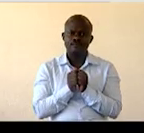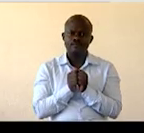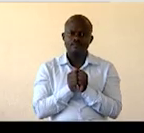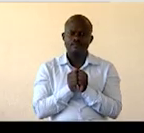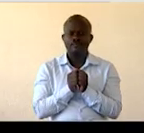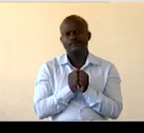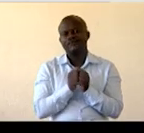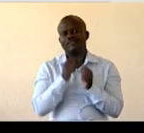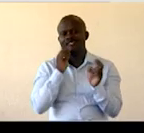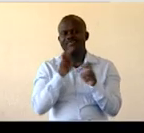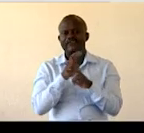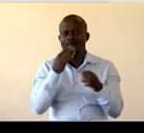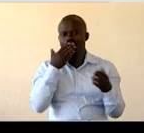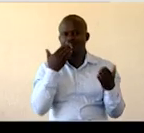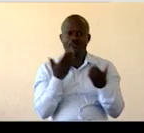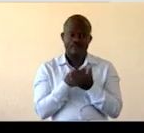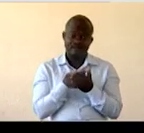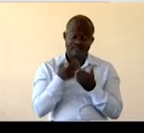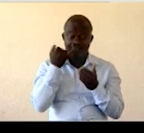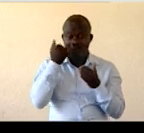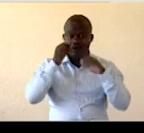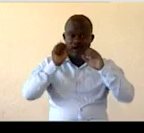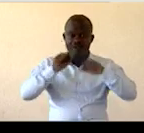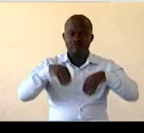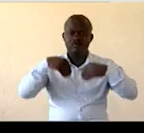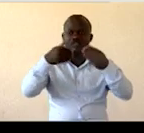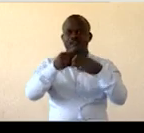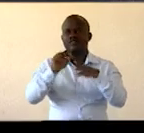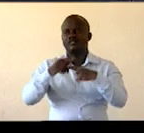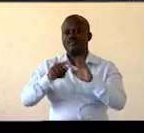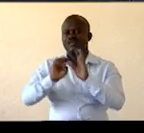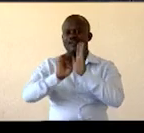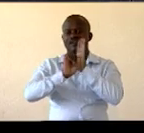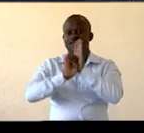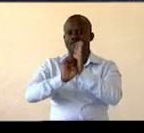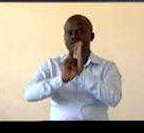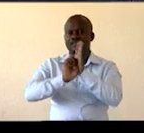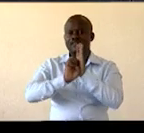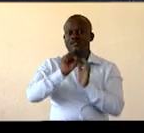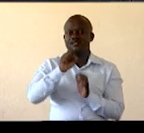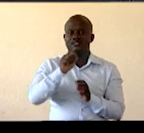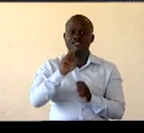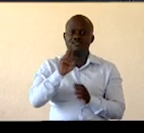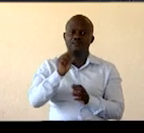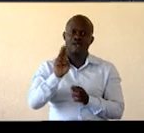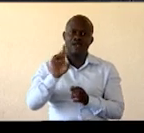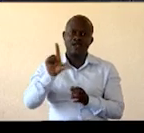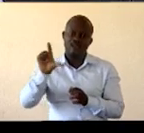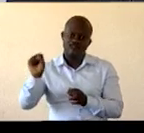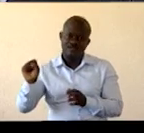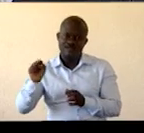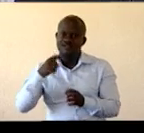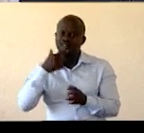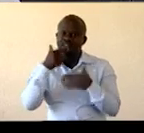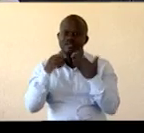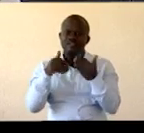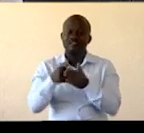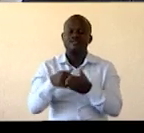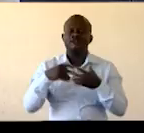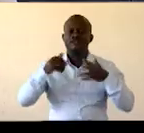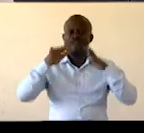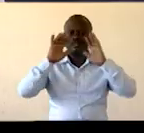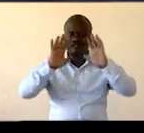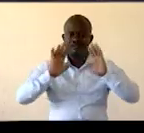That's very good. If you're able to give different examples of stimuli or stimulus, that is